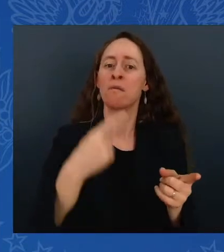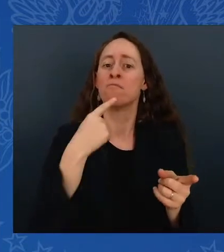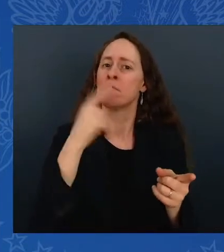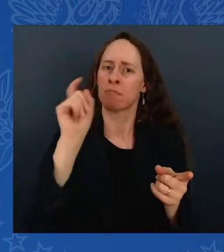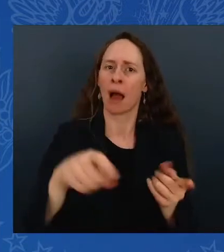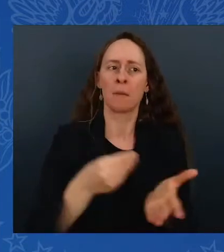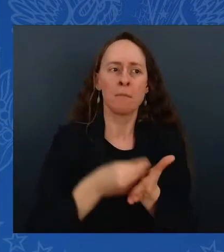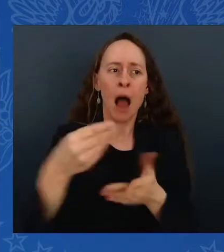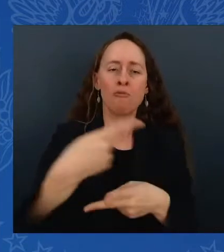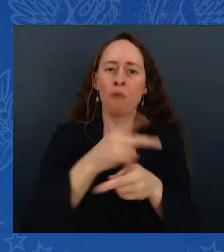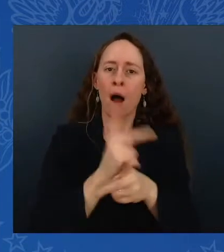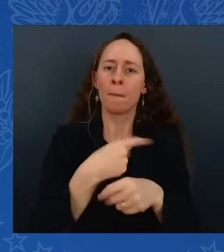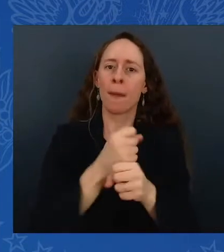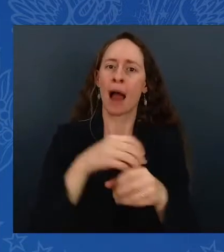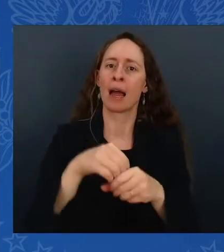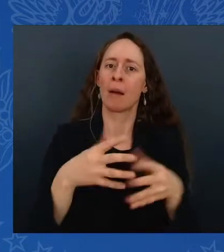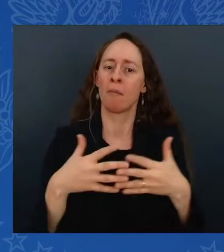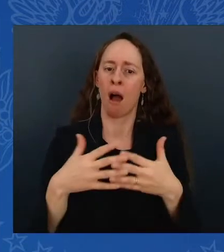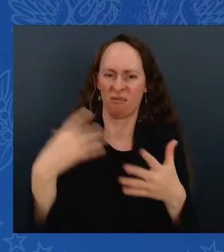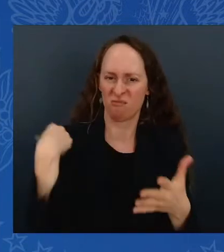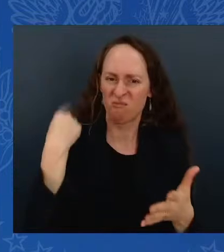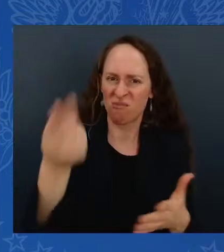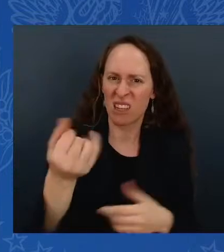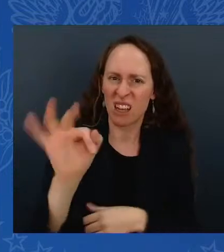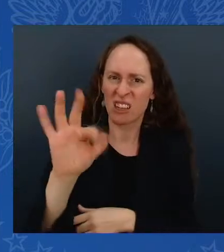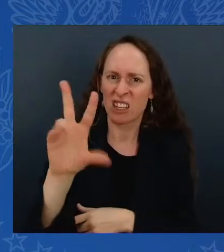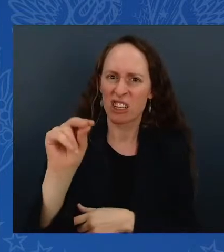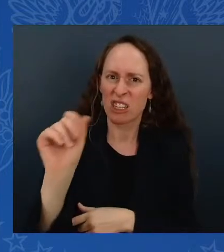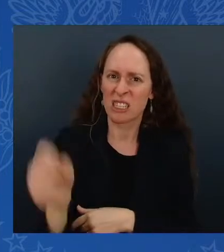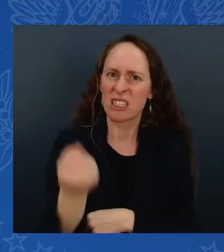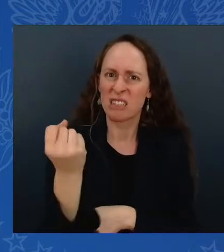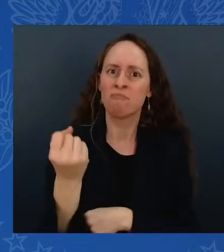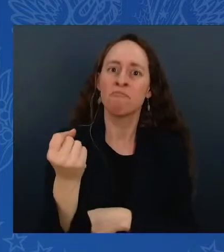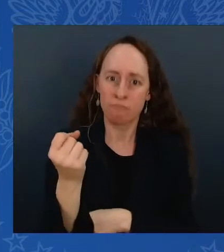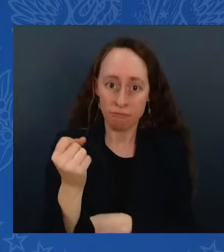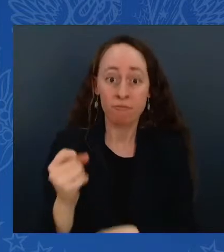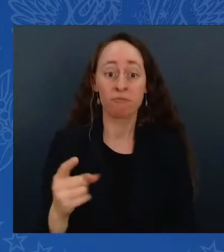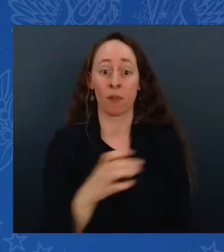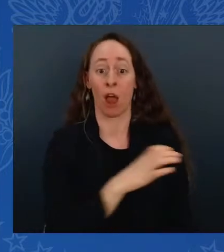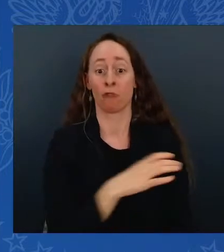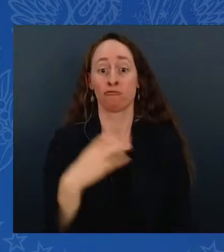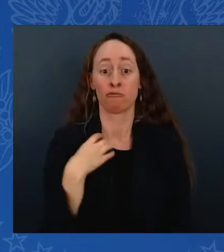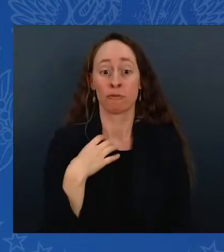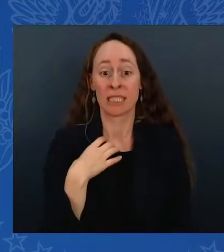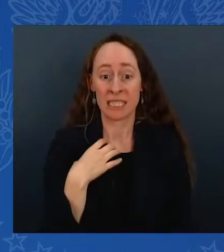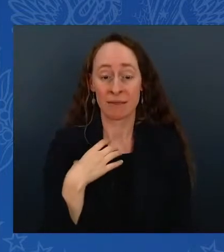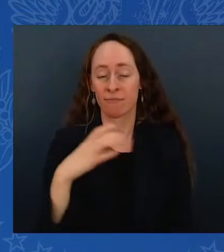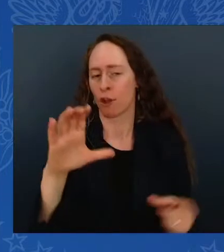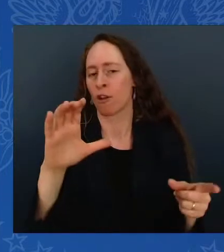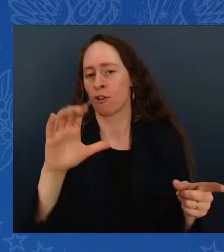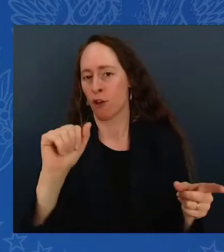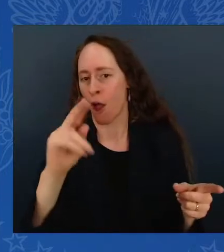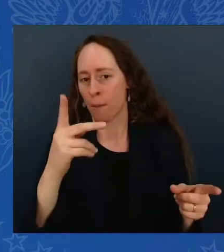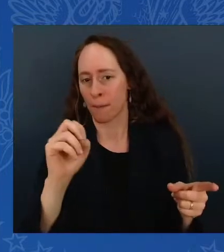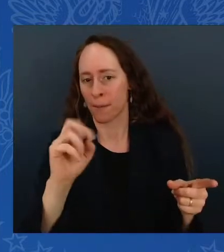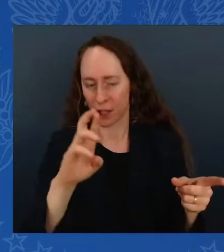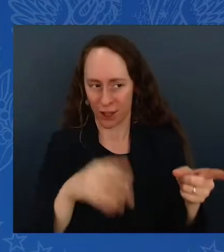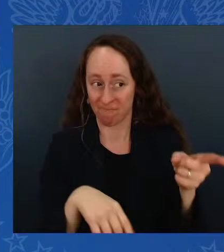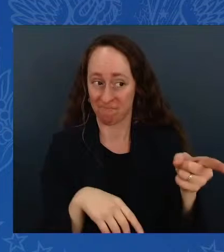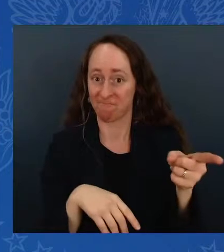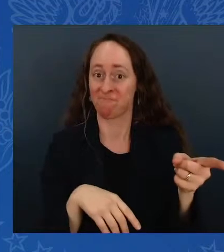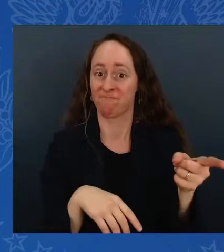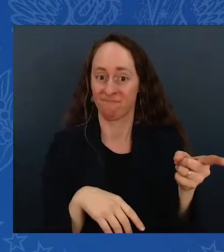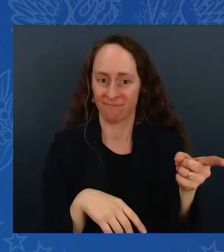Congressman Carper, my buddy, I didn't realize that when they wrote the law in 33 about